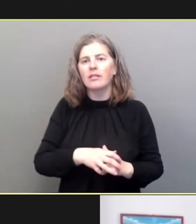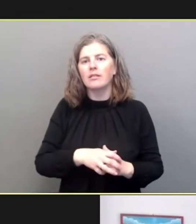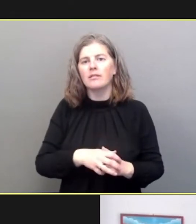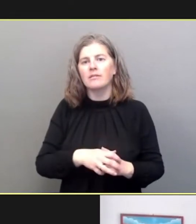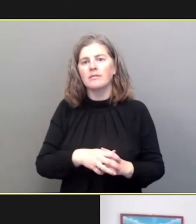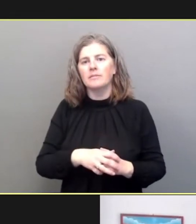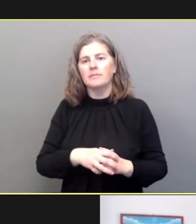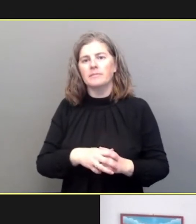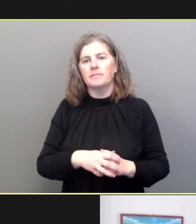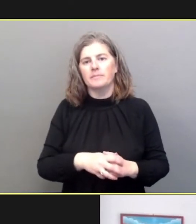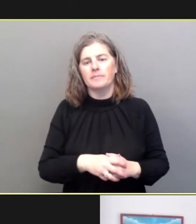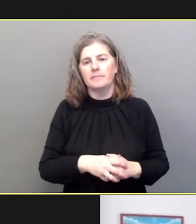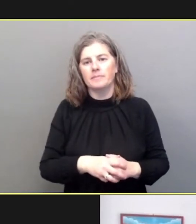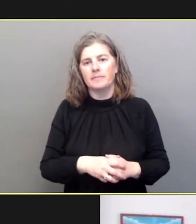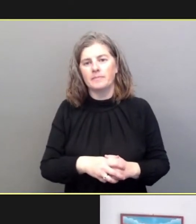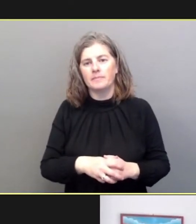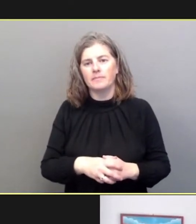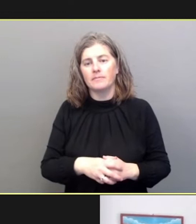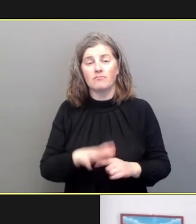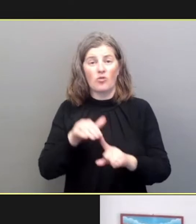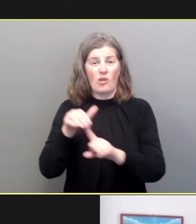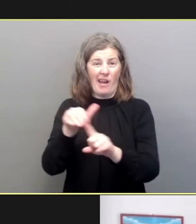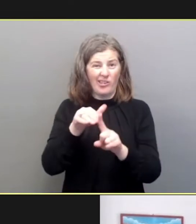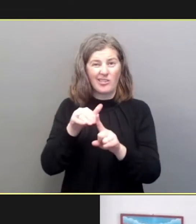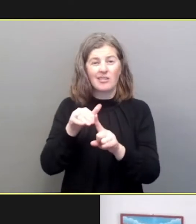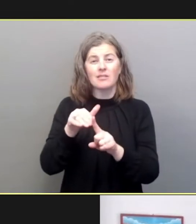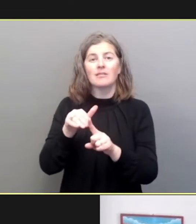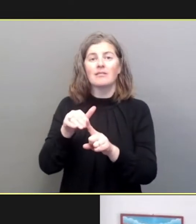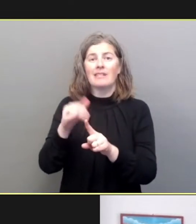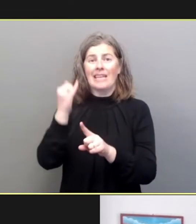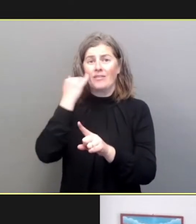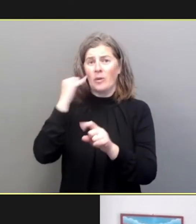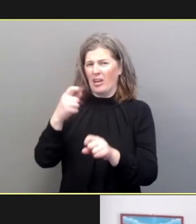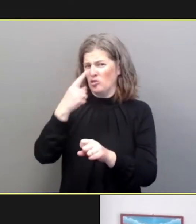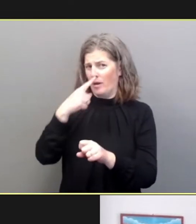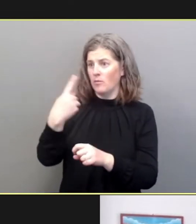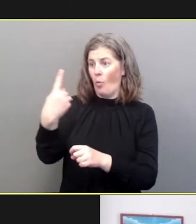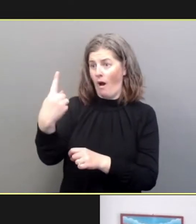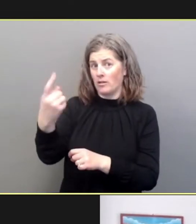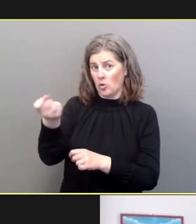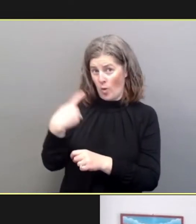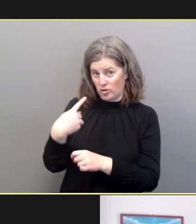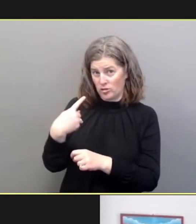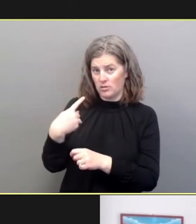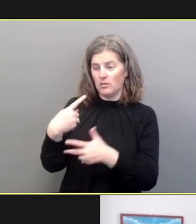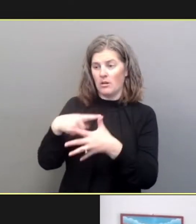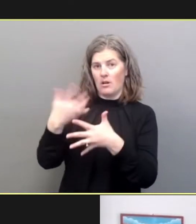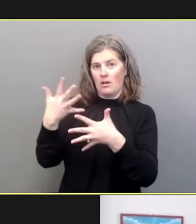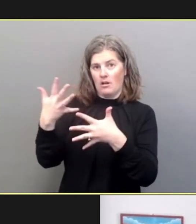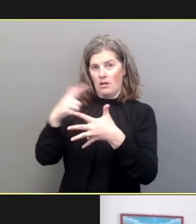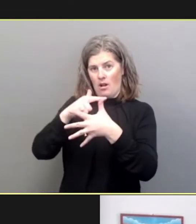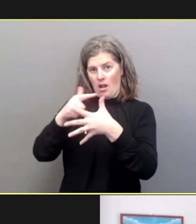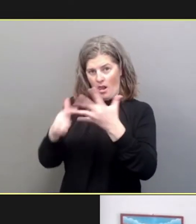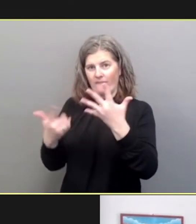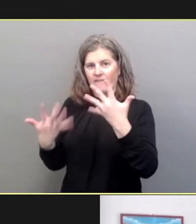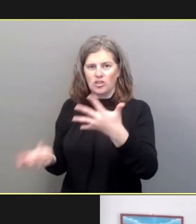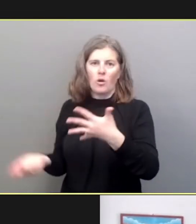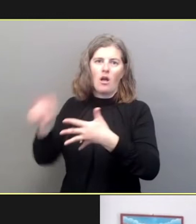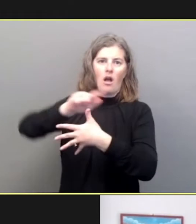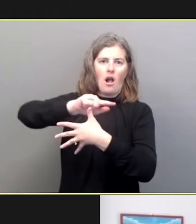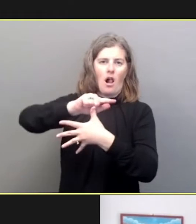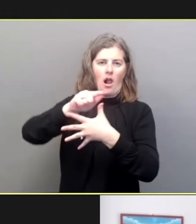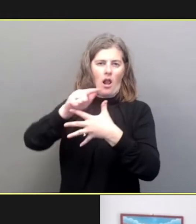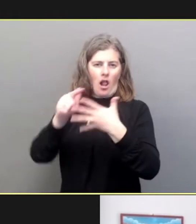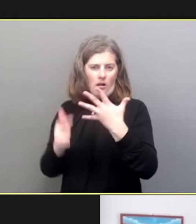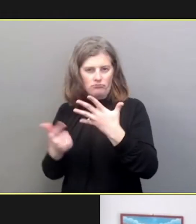comes. And just a reminder, if you can, just do one question at a time, and we'll cycle through the list as many times as necessary in